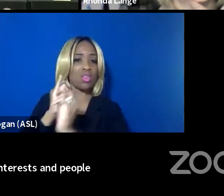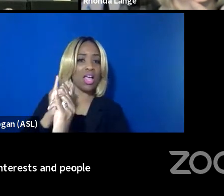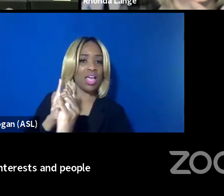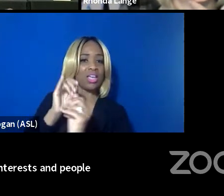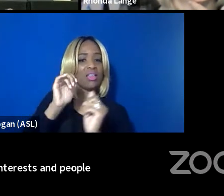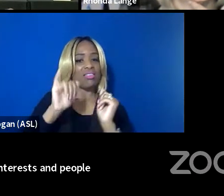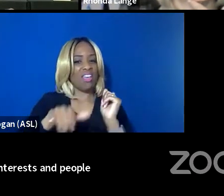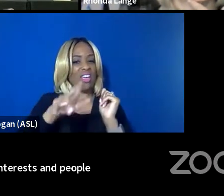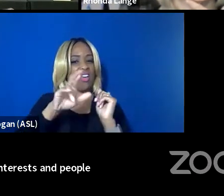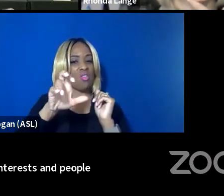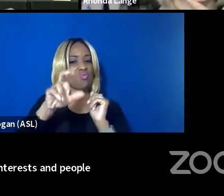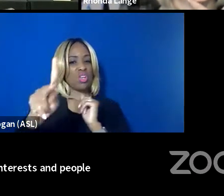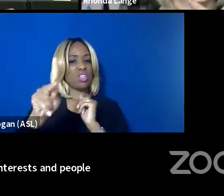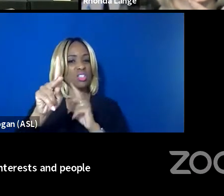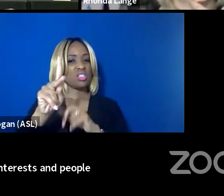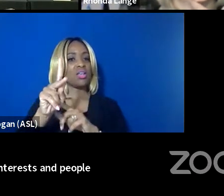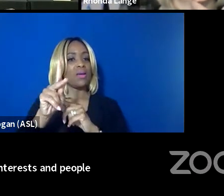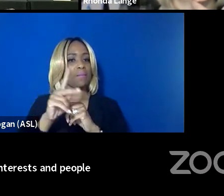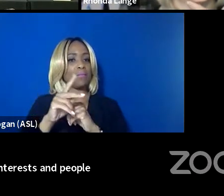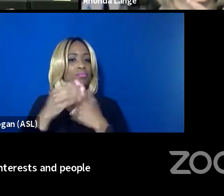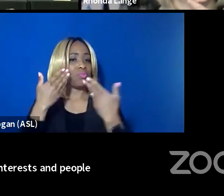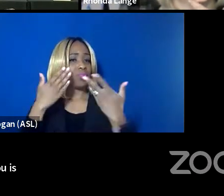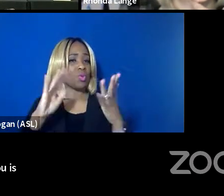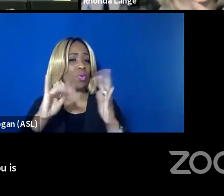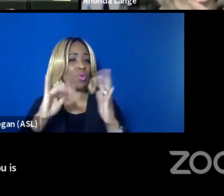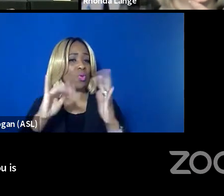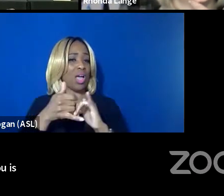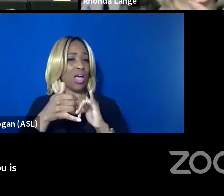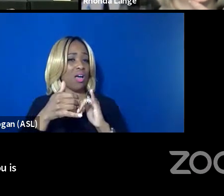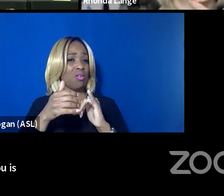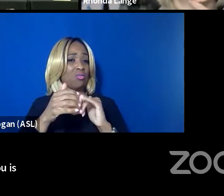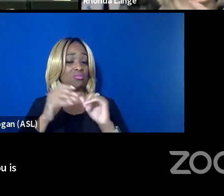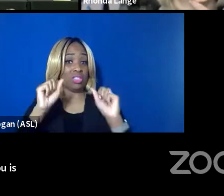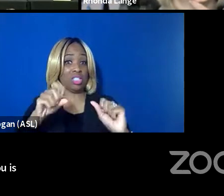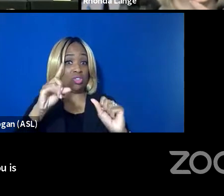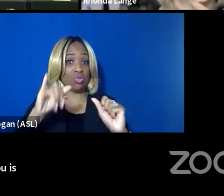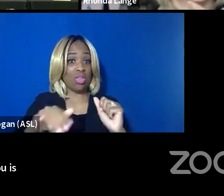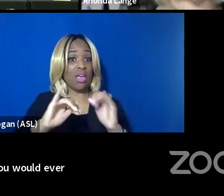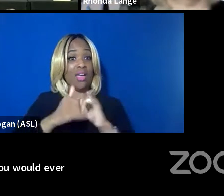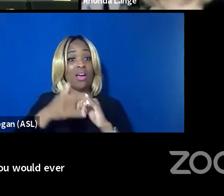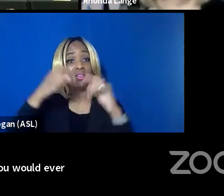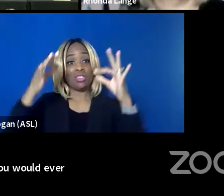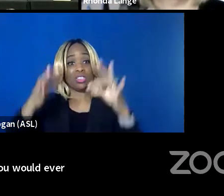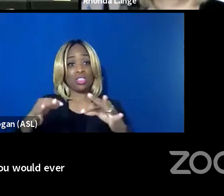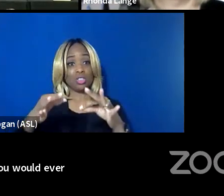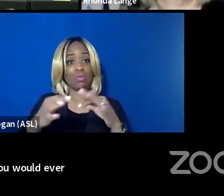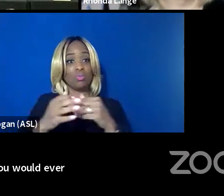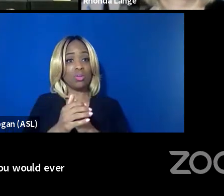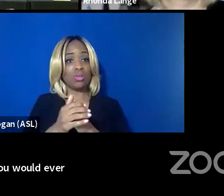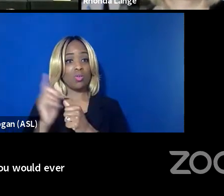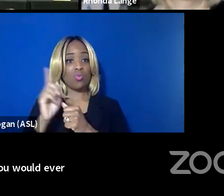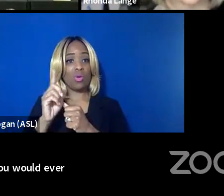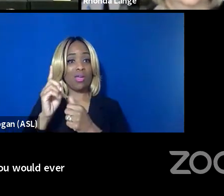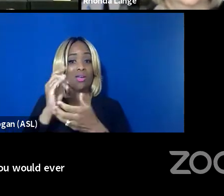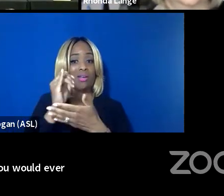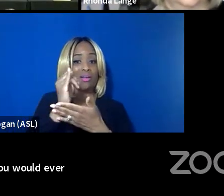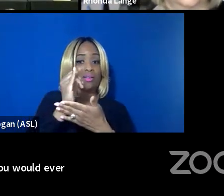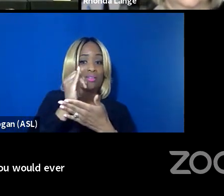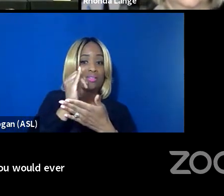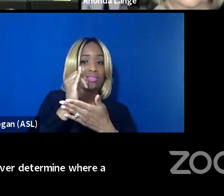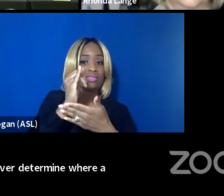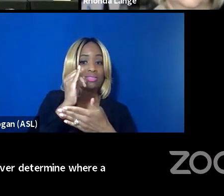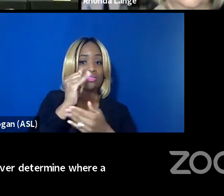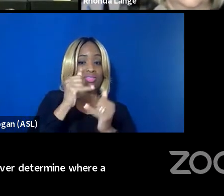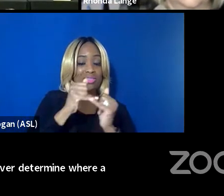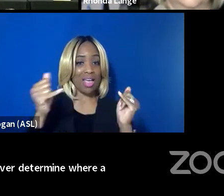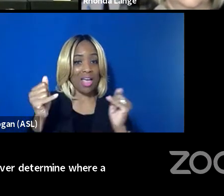risky. I don't know how you would ever accomplish that, how you would ever determine where a line is, where all the people are the same,